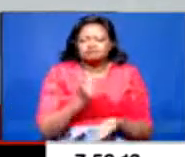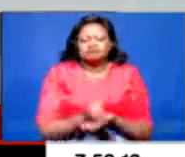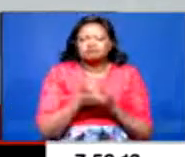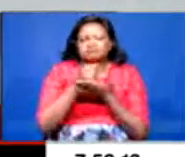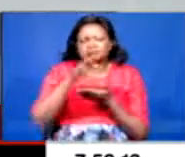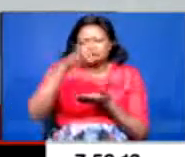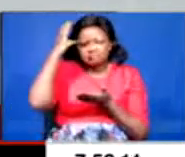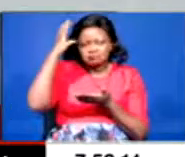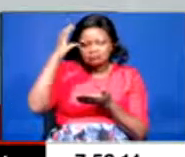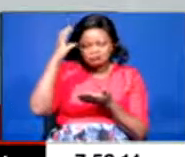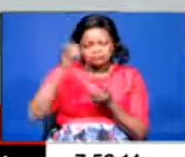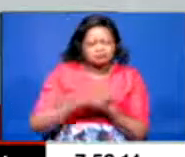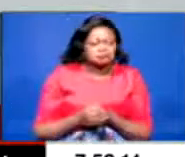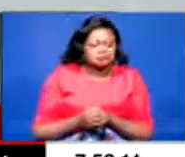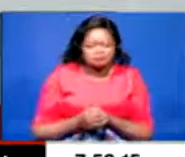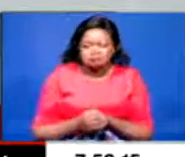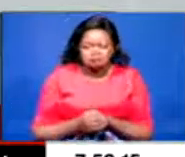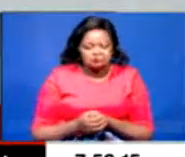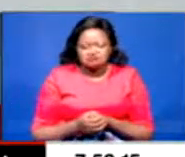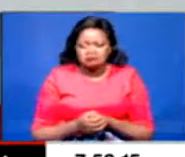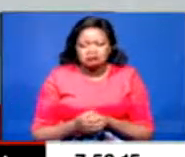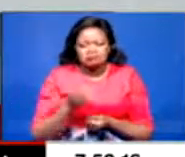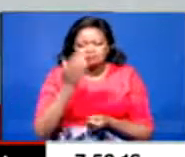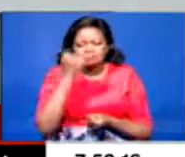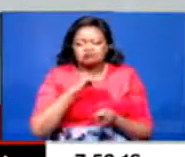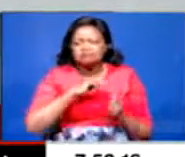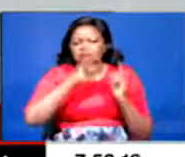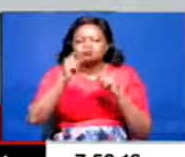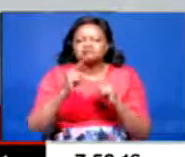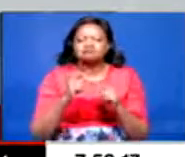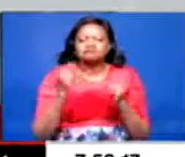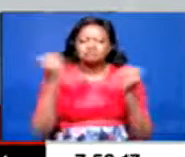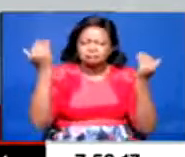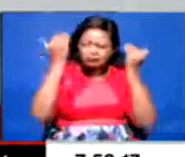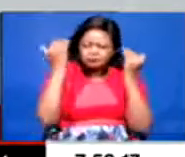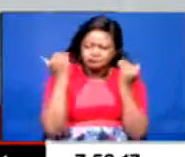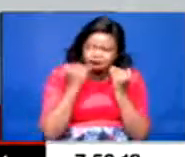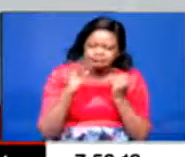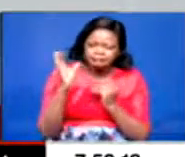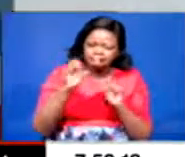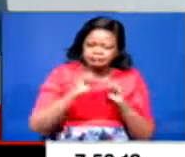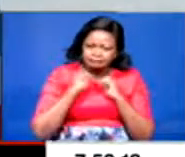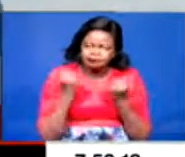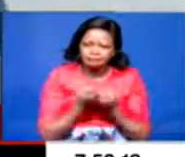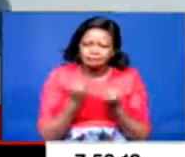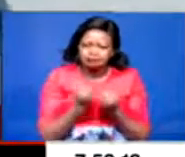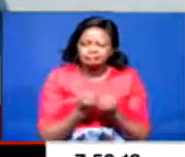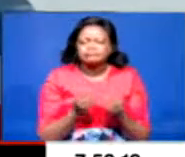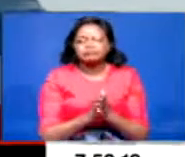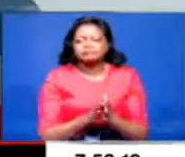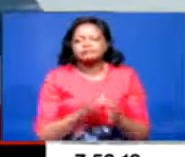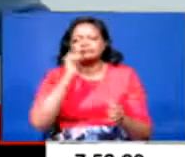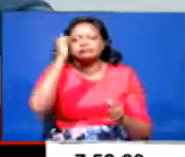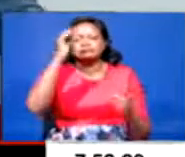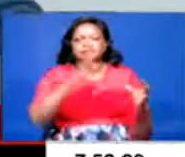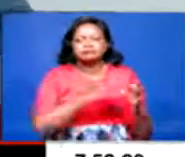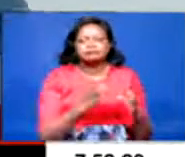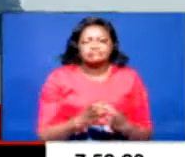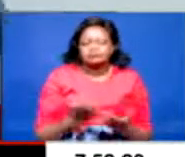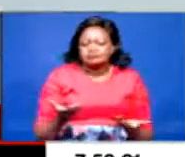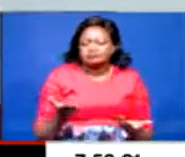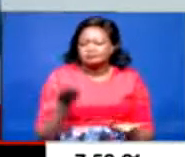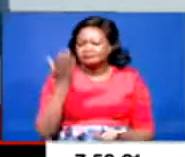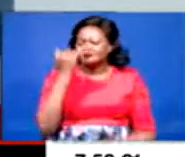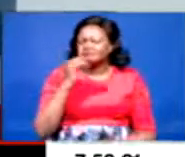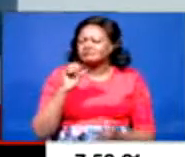Political parties have kept going to court. The civil society have kept going to court. Which you're part of, and you tell me why the civil society are putting Chebukati in